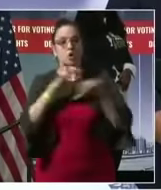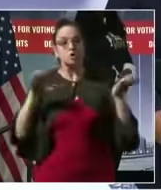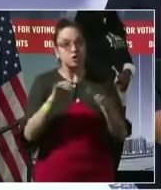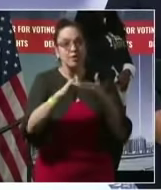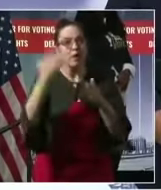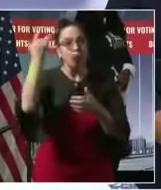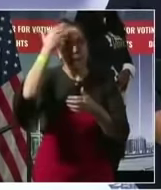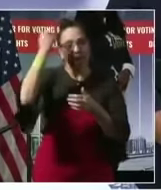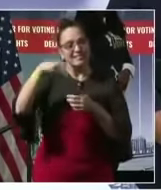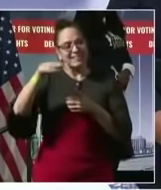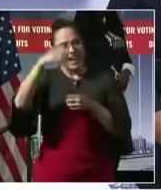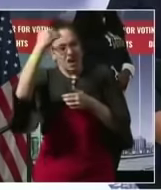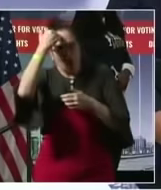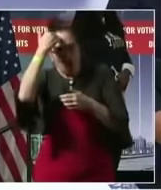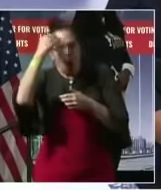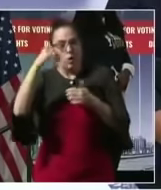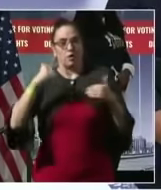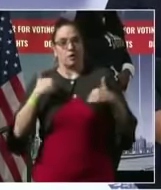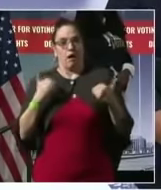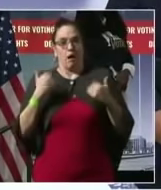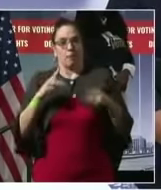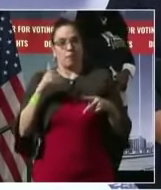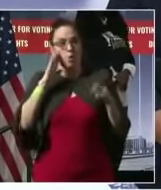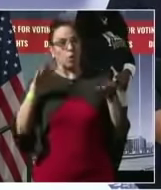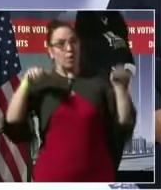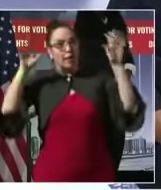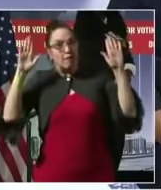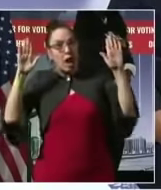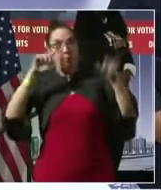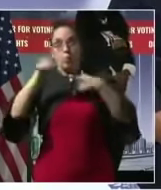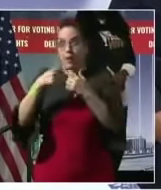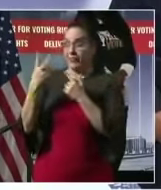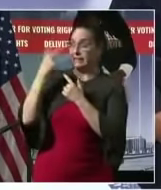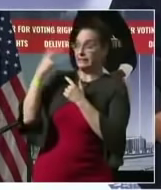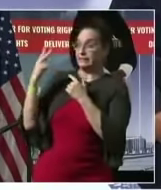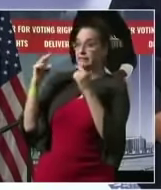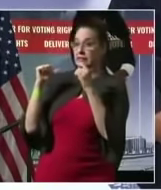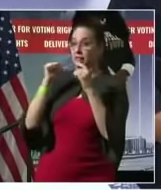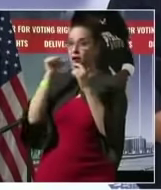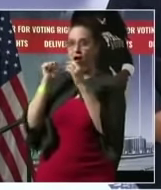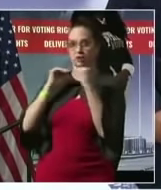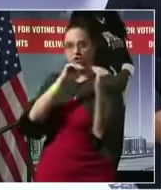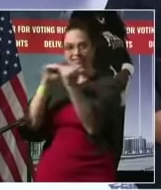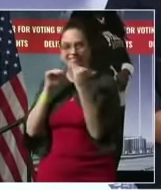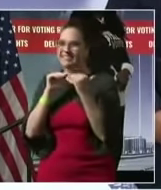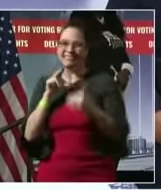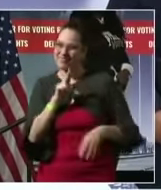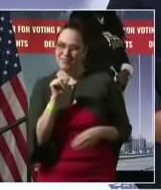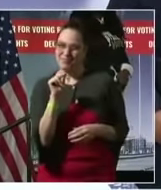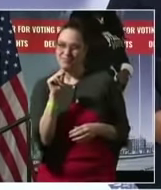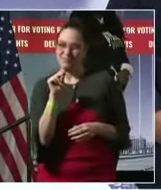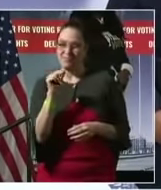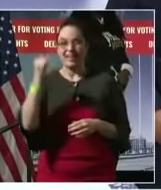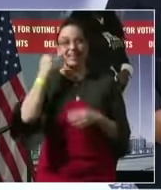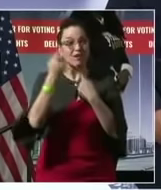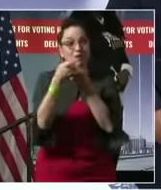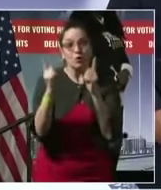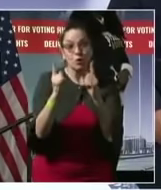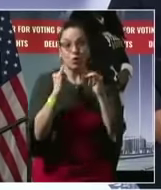people will not stand down in the face of injustice. If you, like me, can't